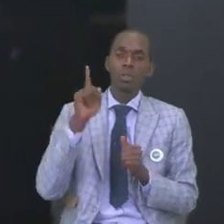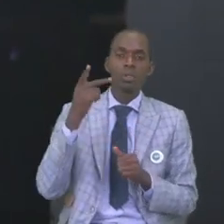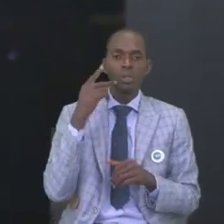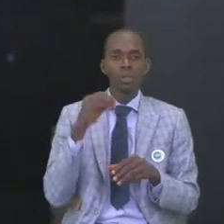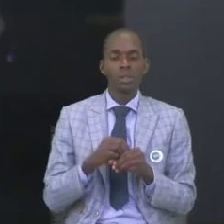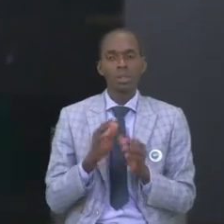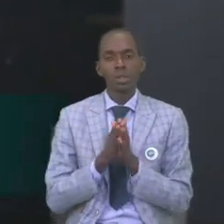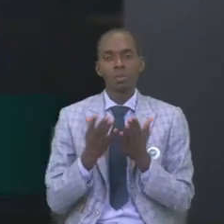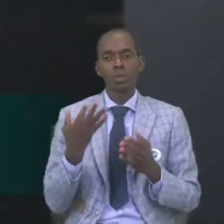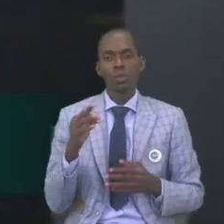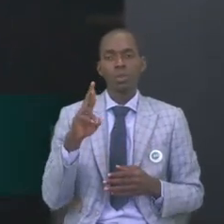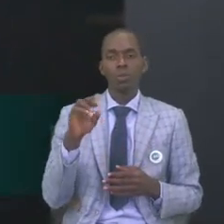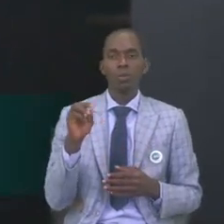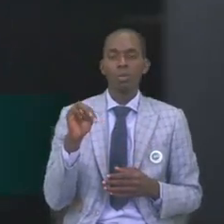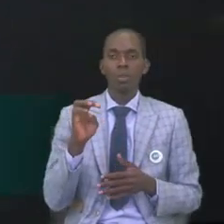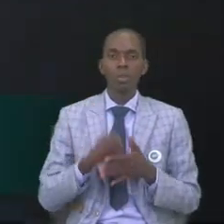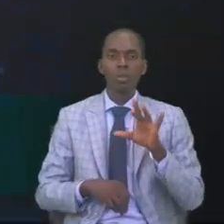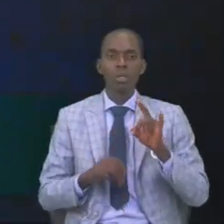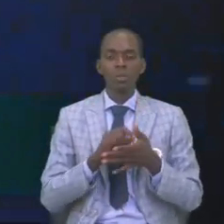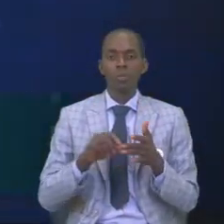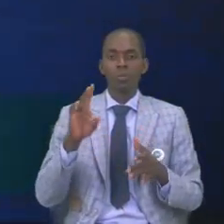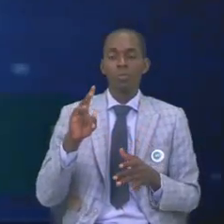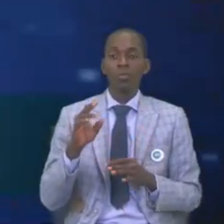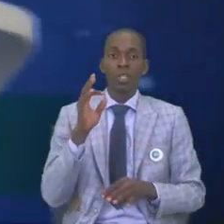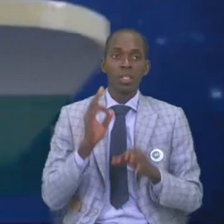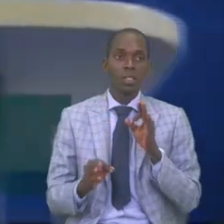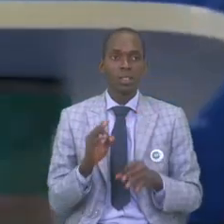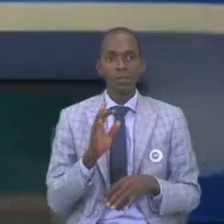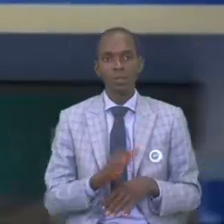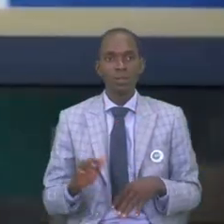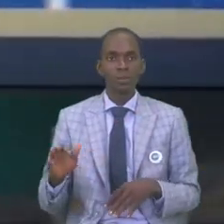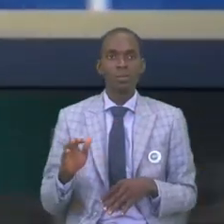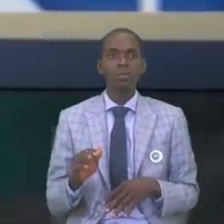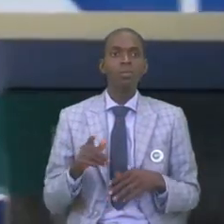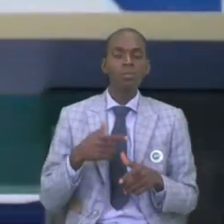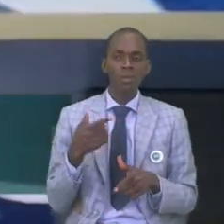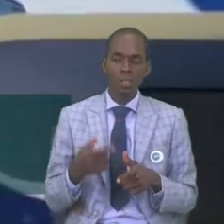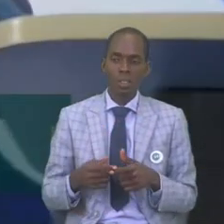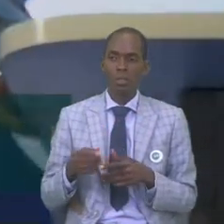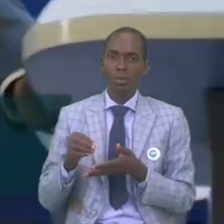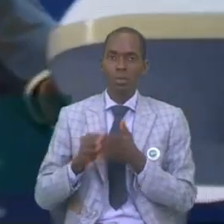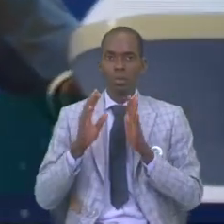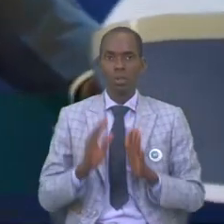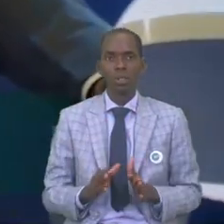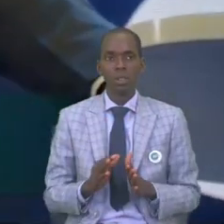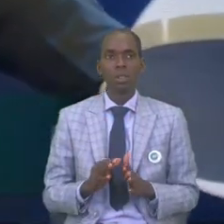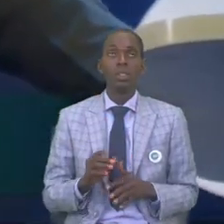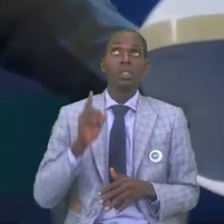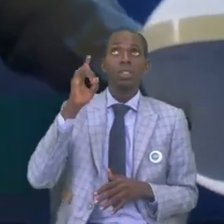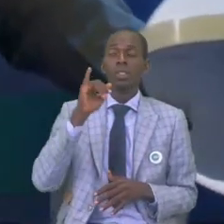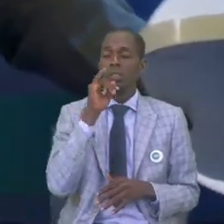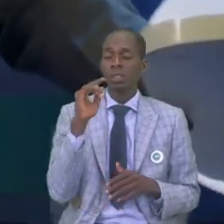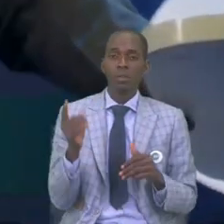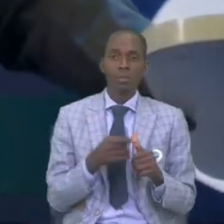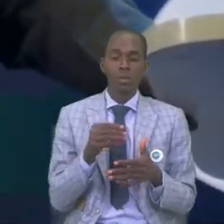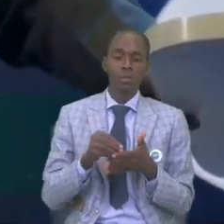children, then heirs. He is the heir. And he is the foremost heir. He is the first heir.